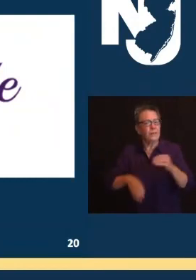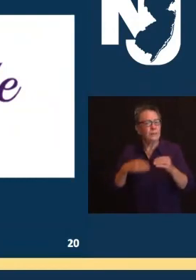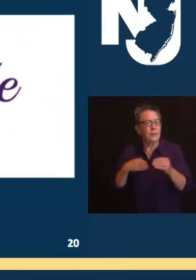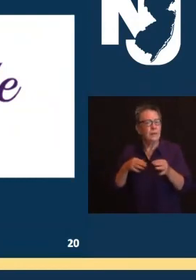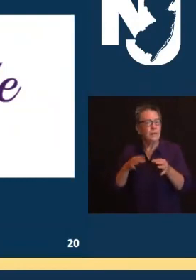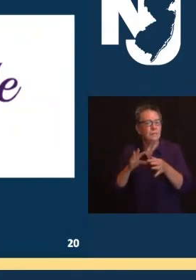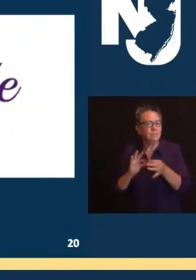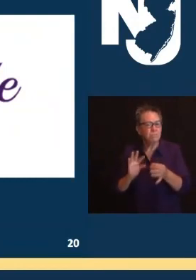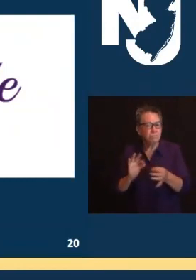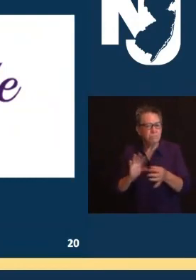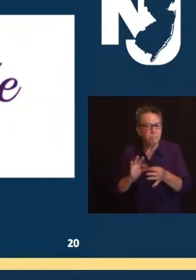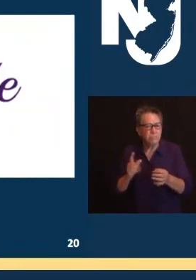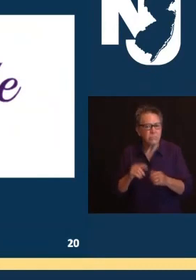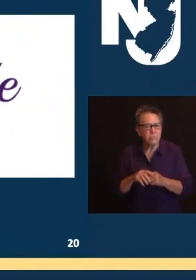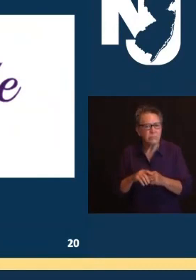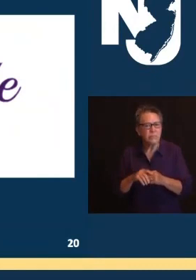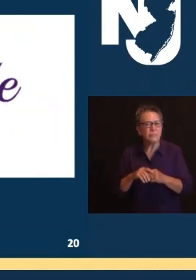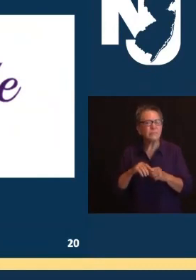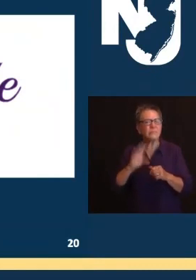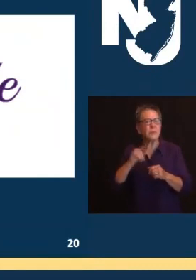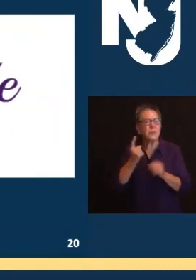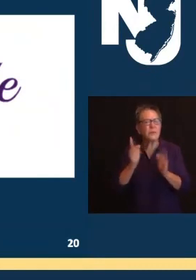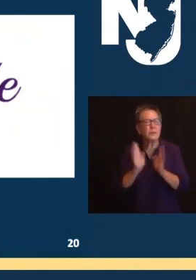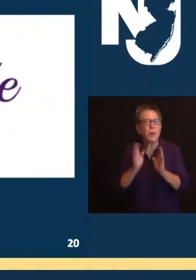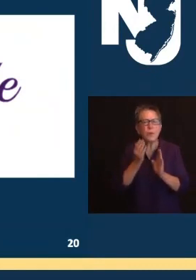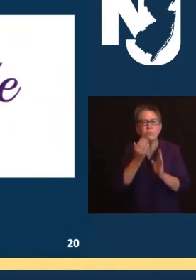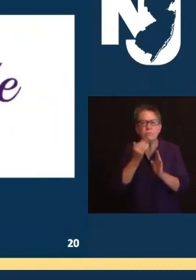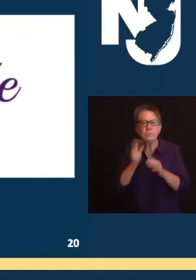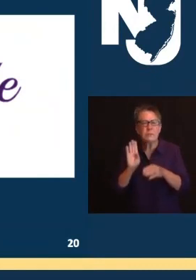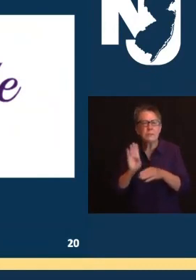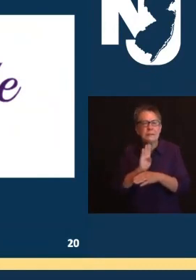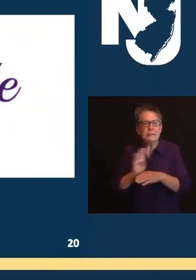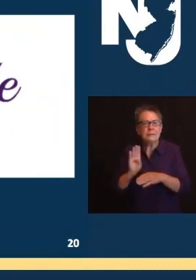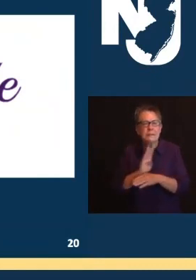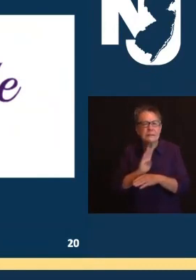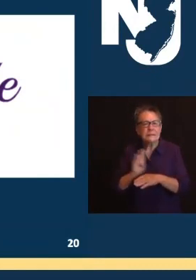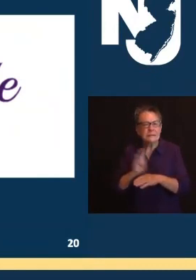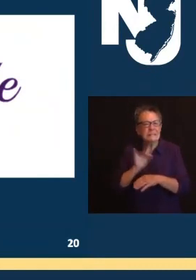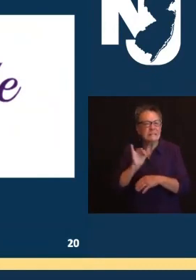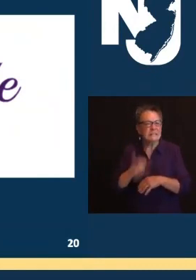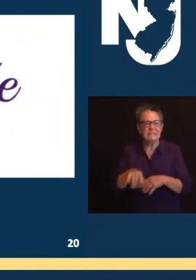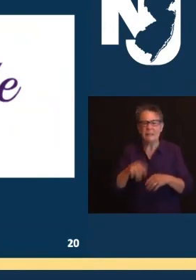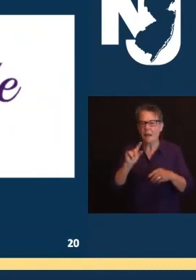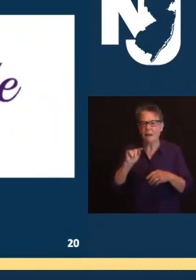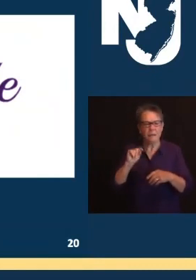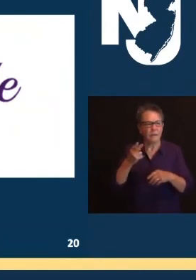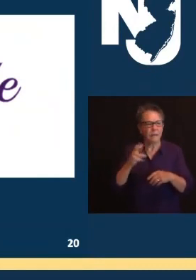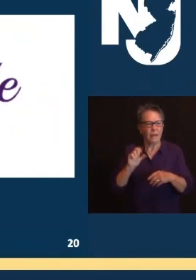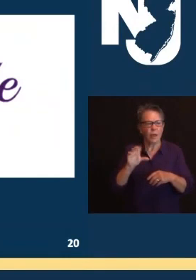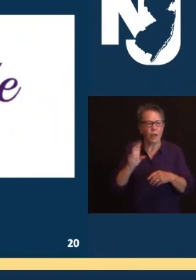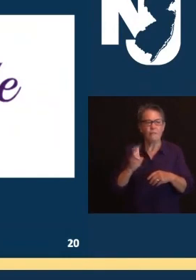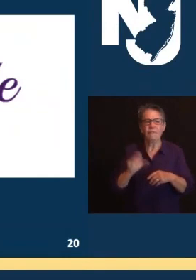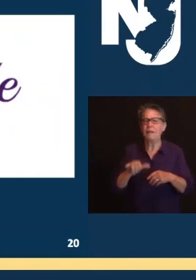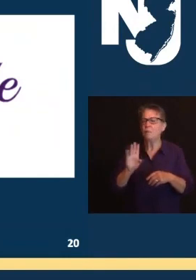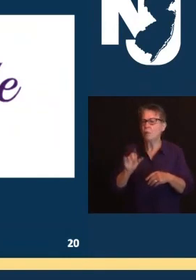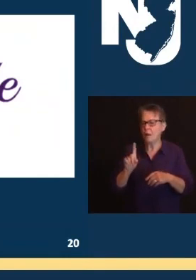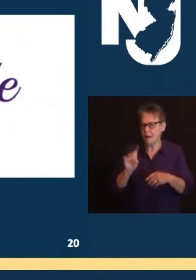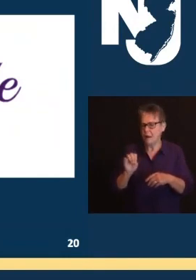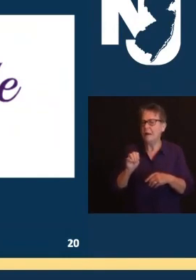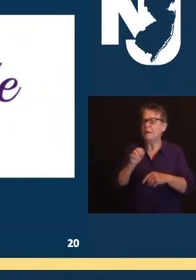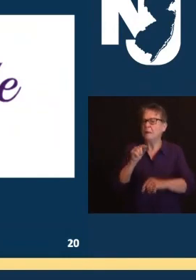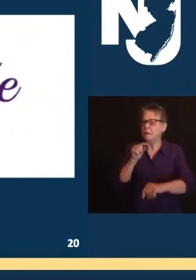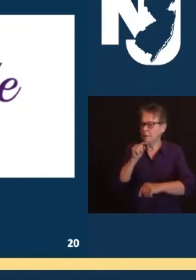Authority. Yesterday, I had the great privilege to speak with Michelle Files. And by the way, it turns out her in-laws are friends of the family